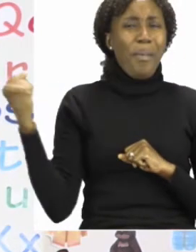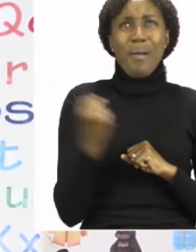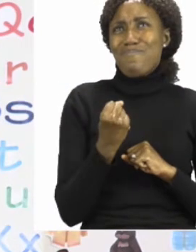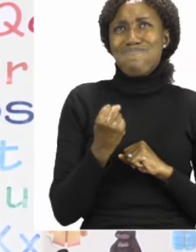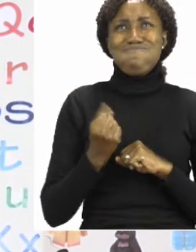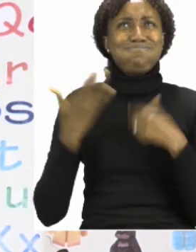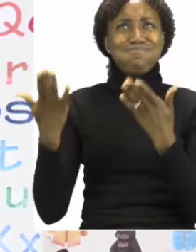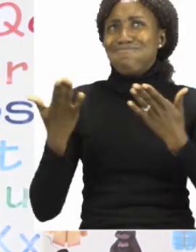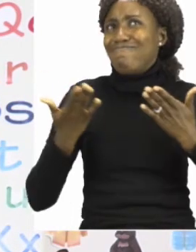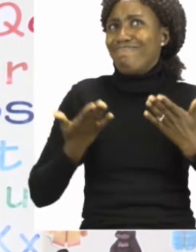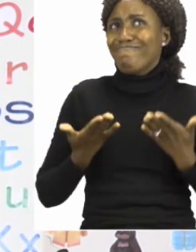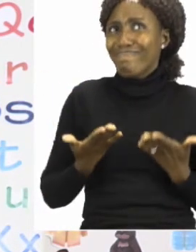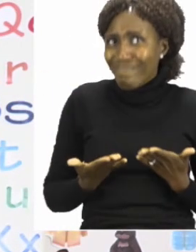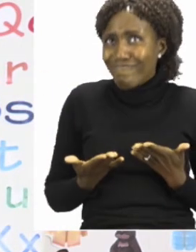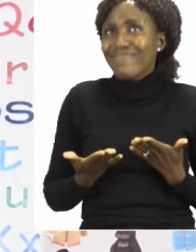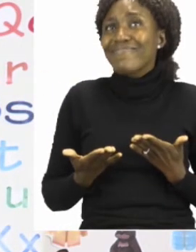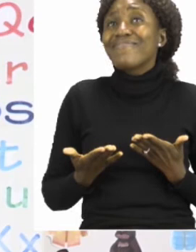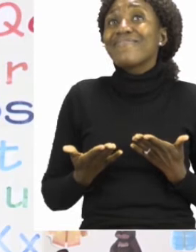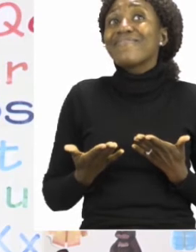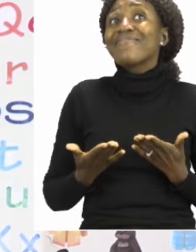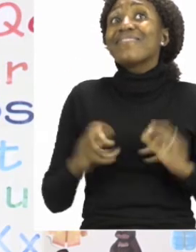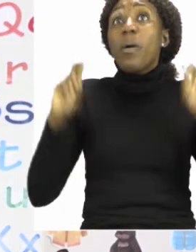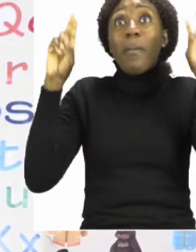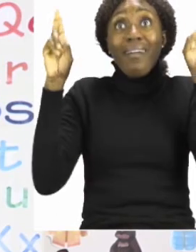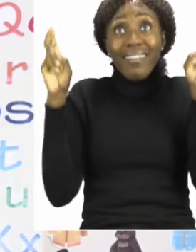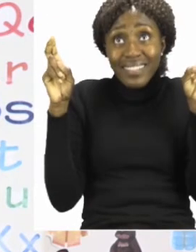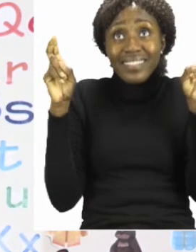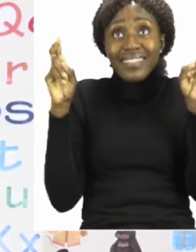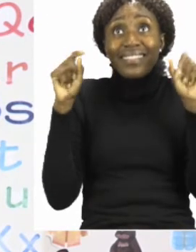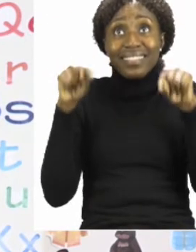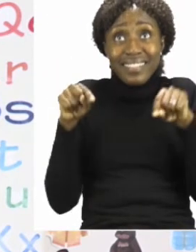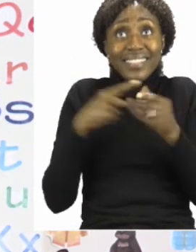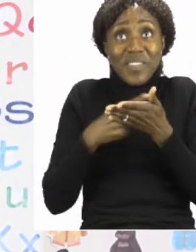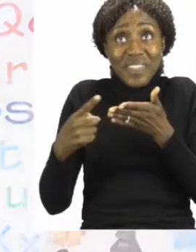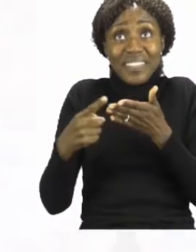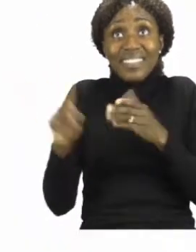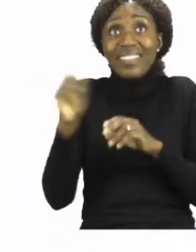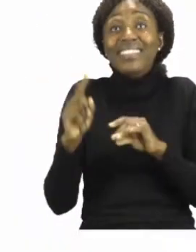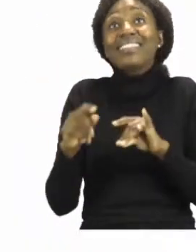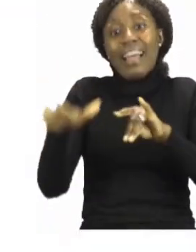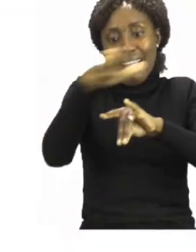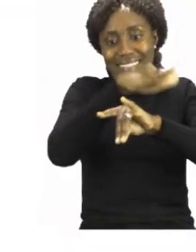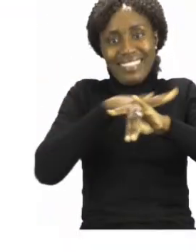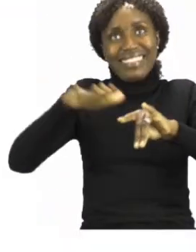so much for joining me today. Our theme this week is